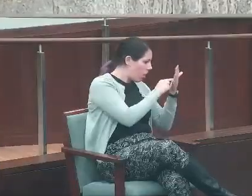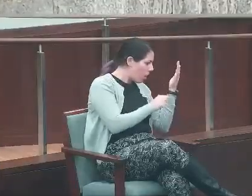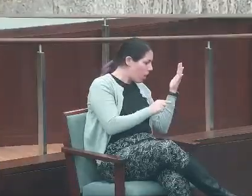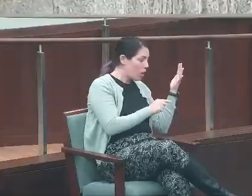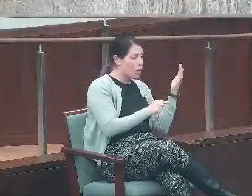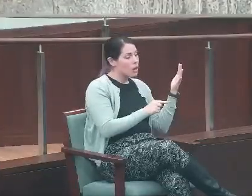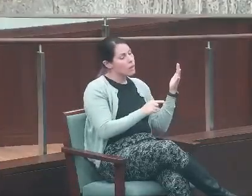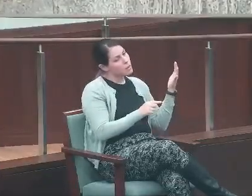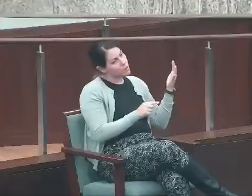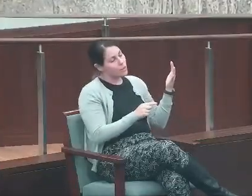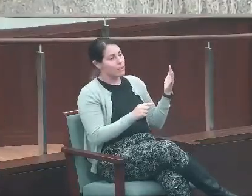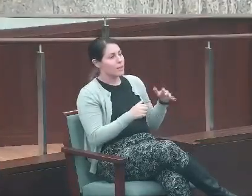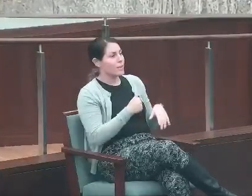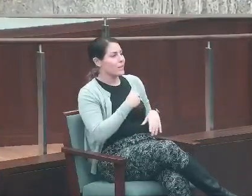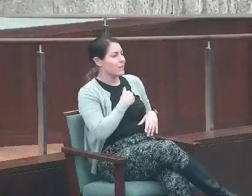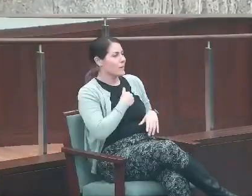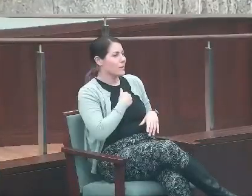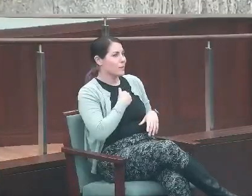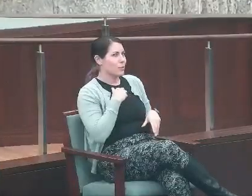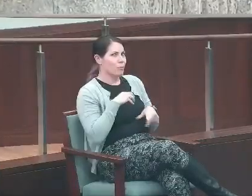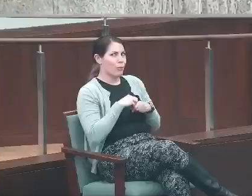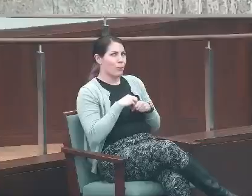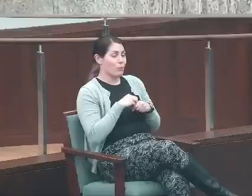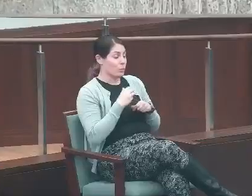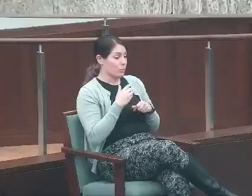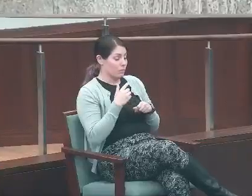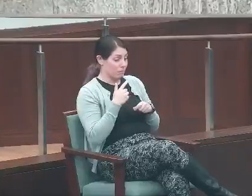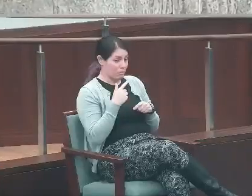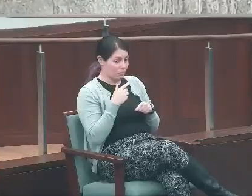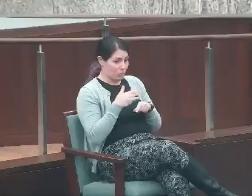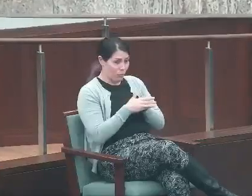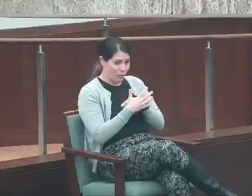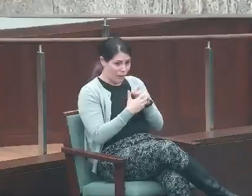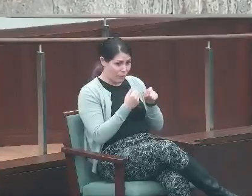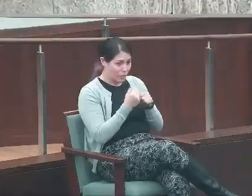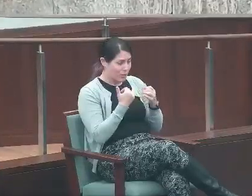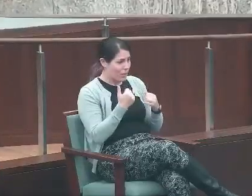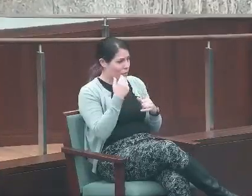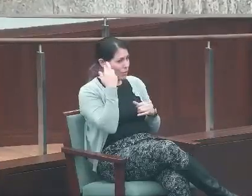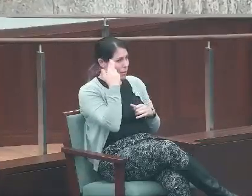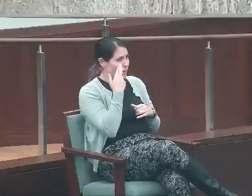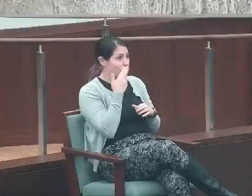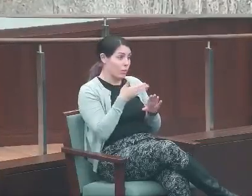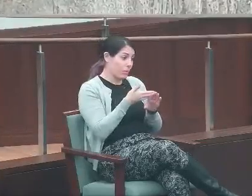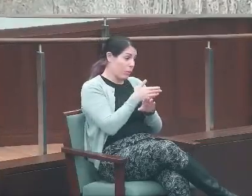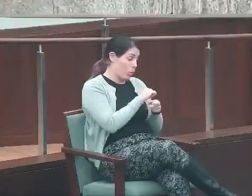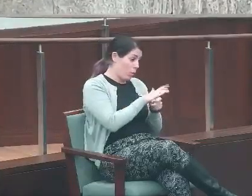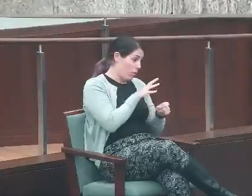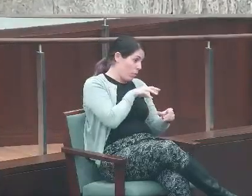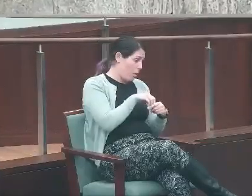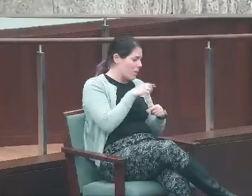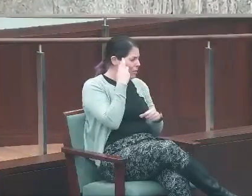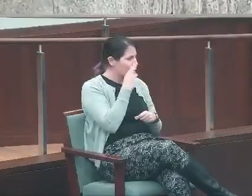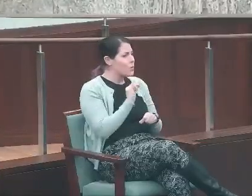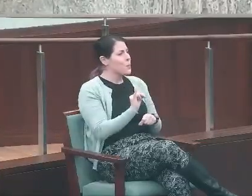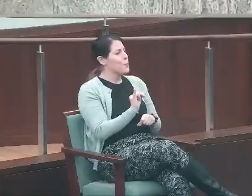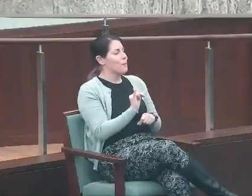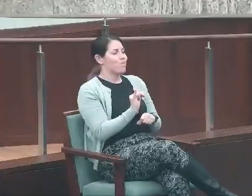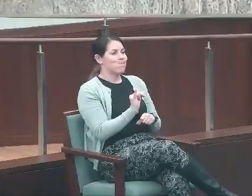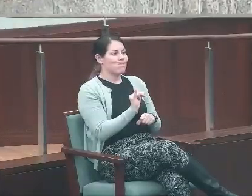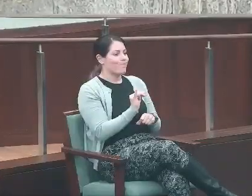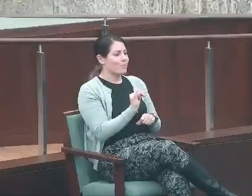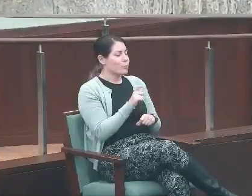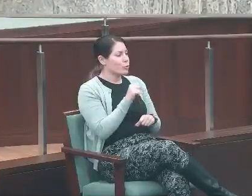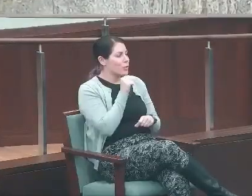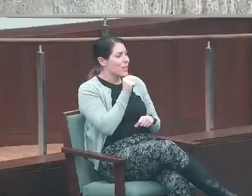to myself that for probably at least 5 years now, since the beginning of COVID. And I've come to realize that that actually shouldn't be